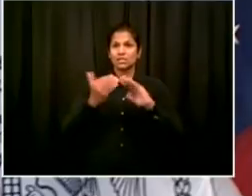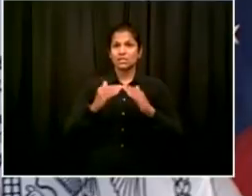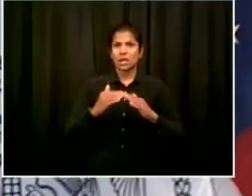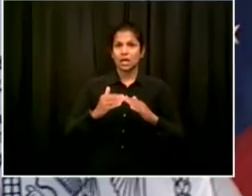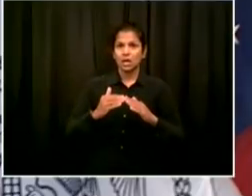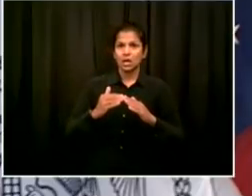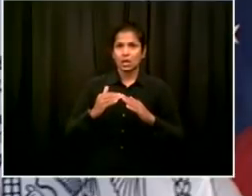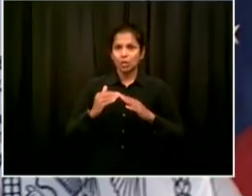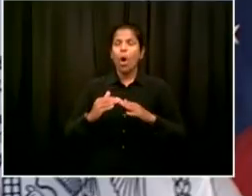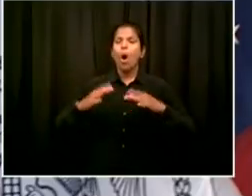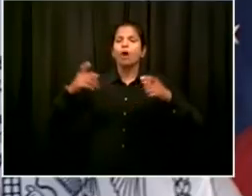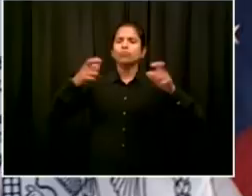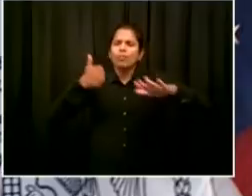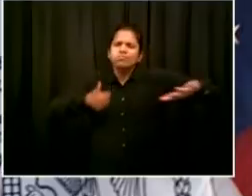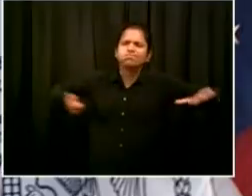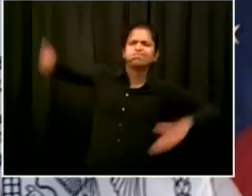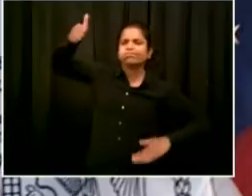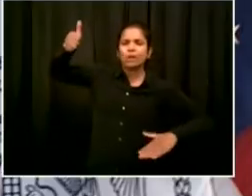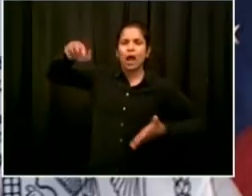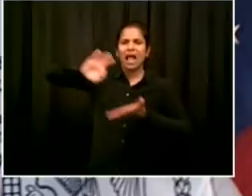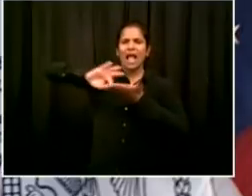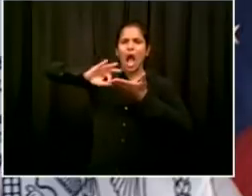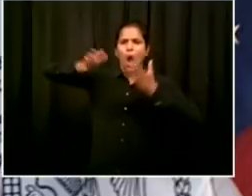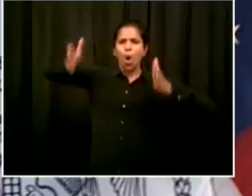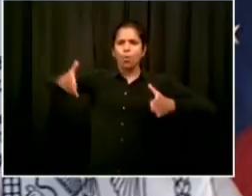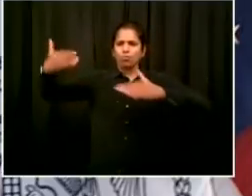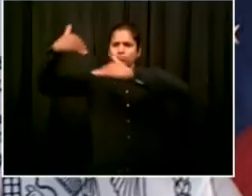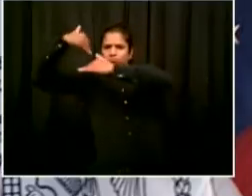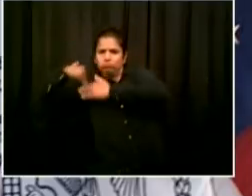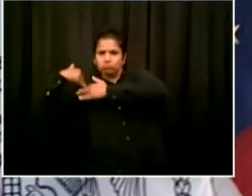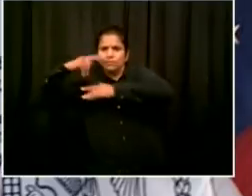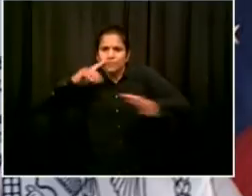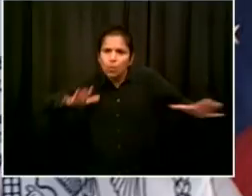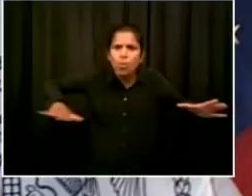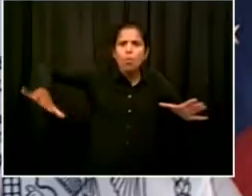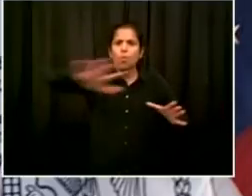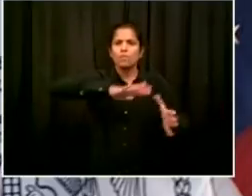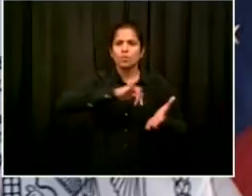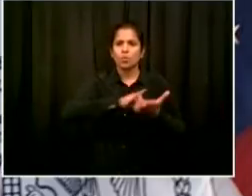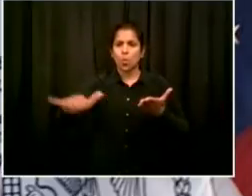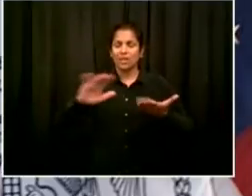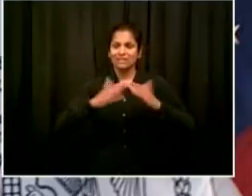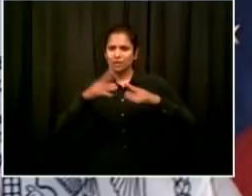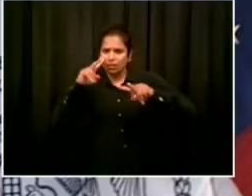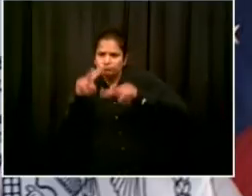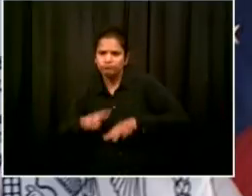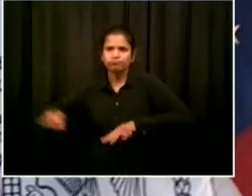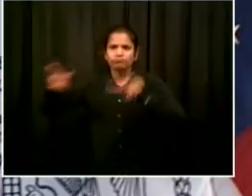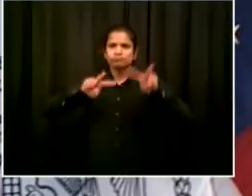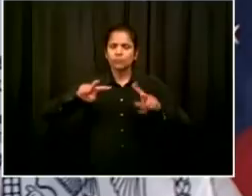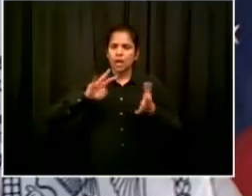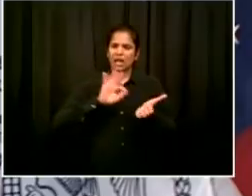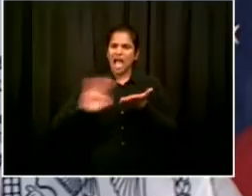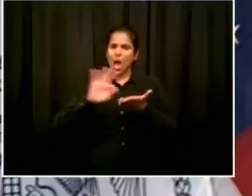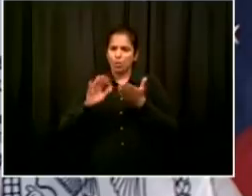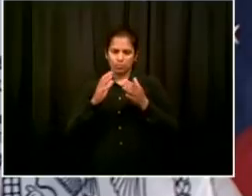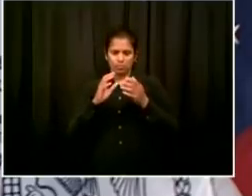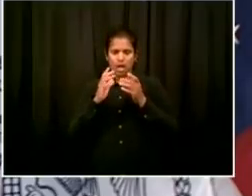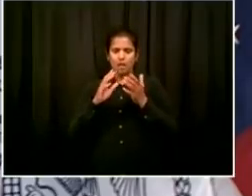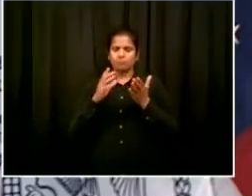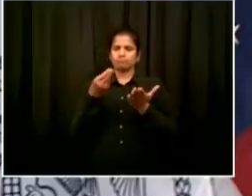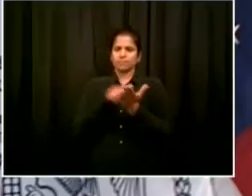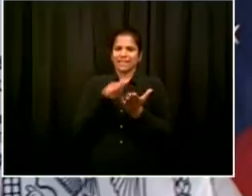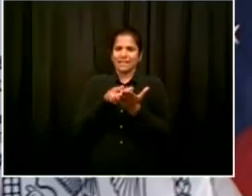talks about at least $500 million in risks. You've got a financial control board, which is going to